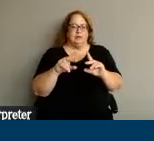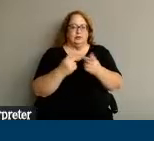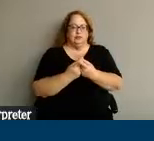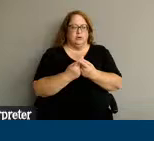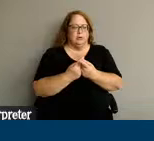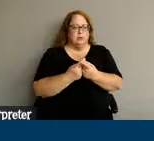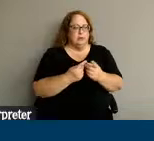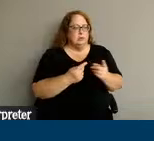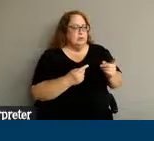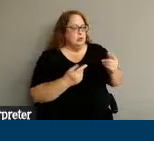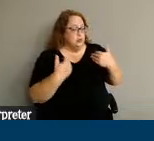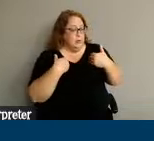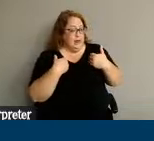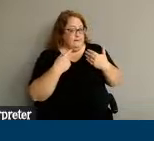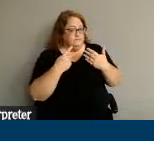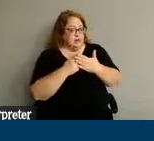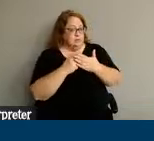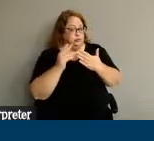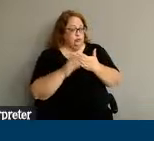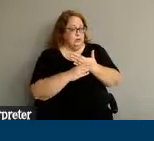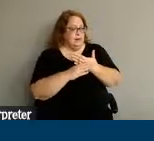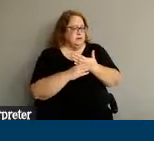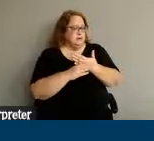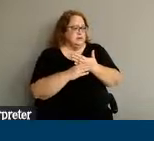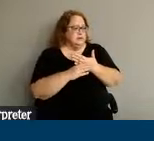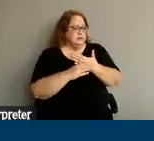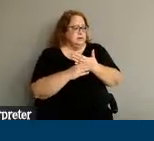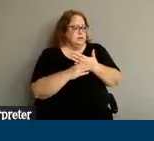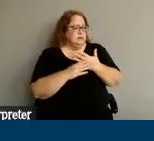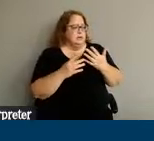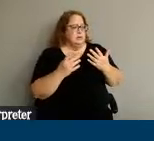have any programs that have normal?